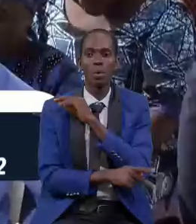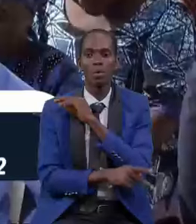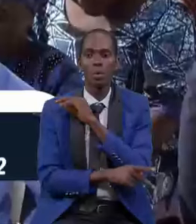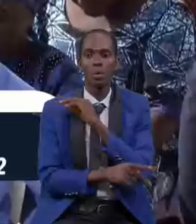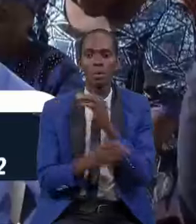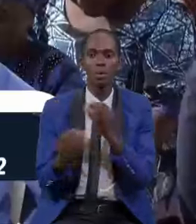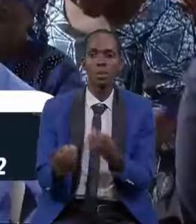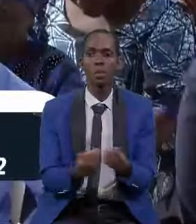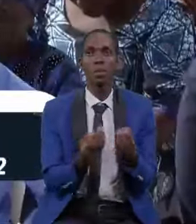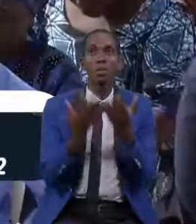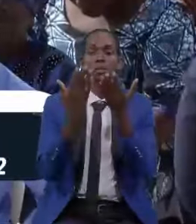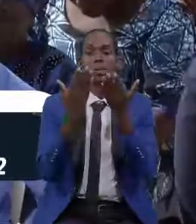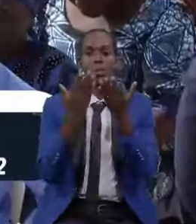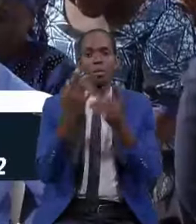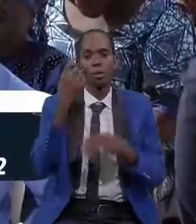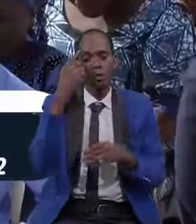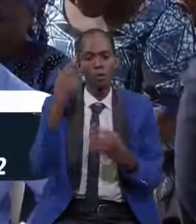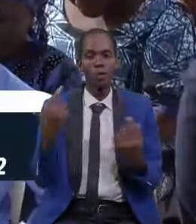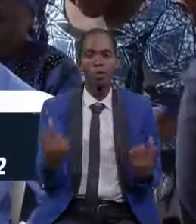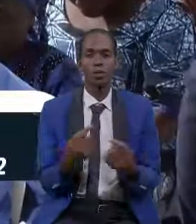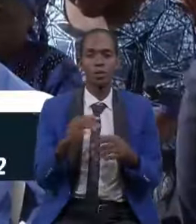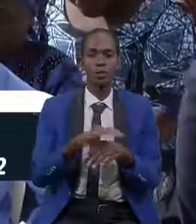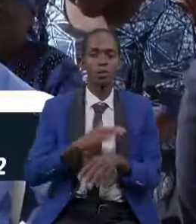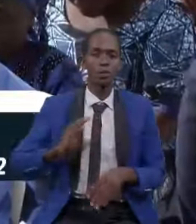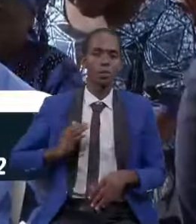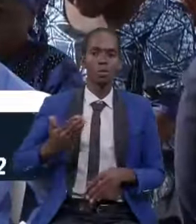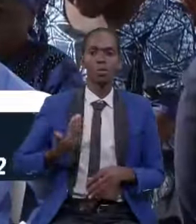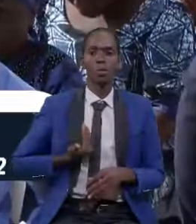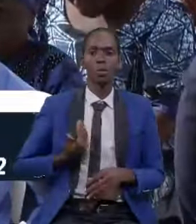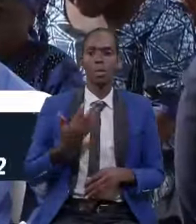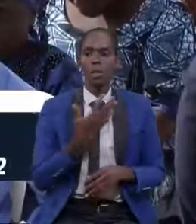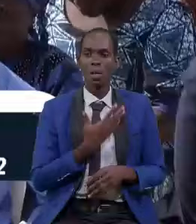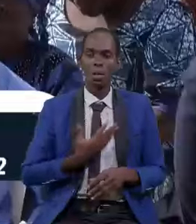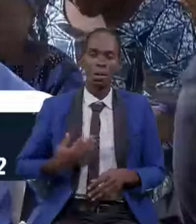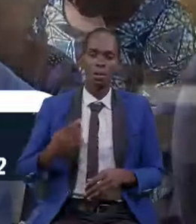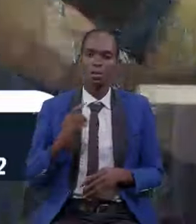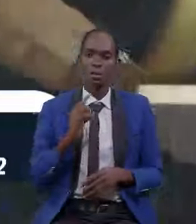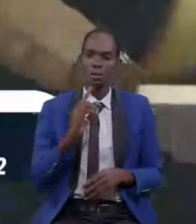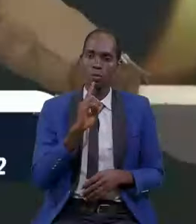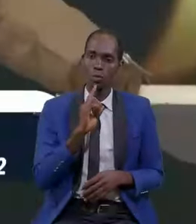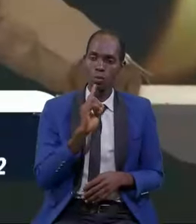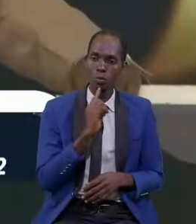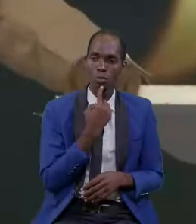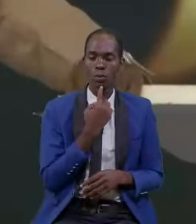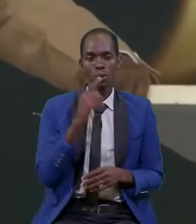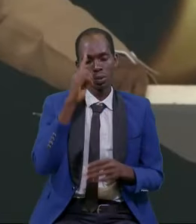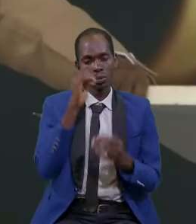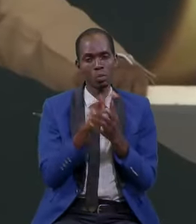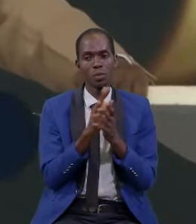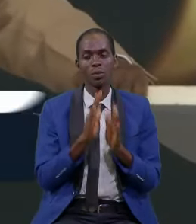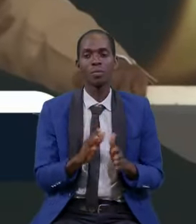sacrificed for sinful souls and sincere saints. Number 2,